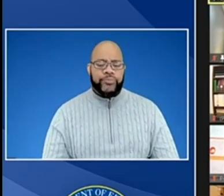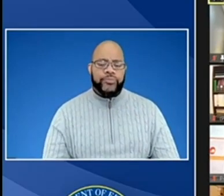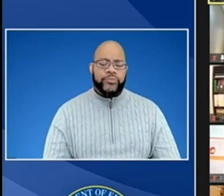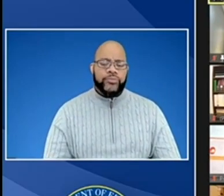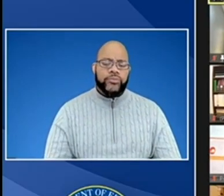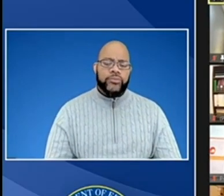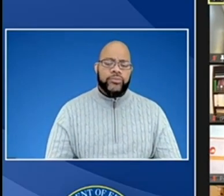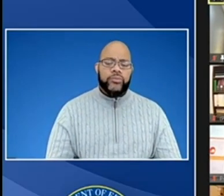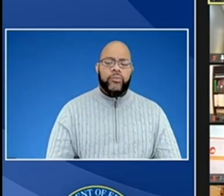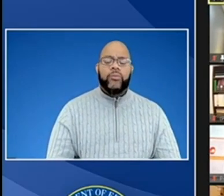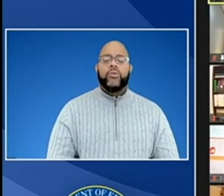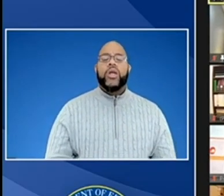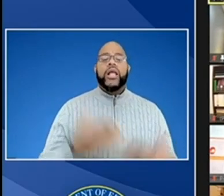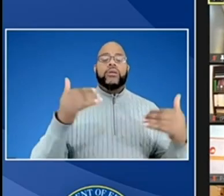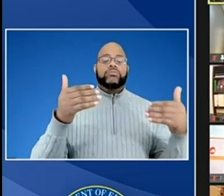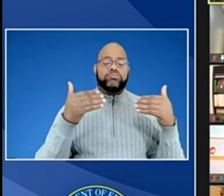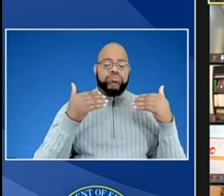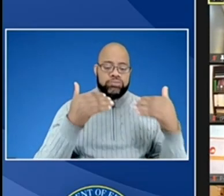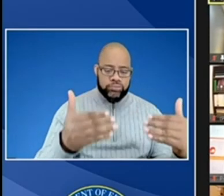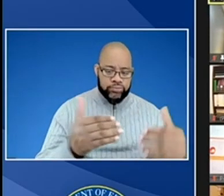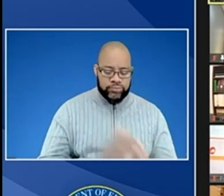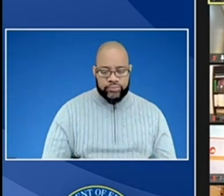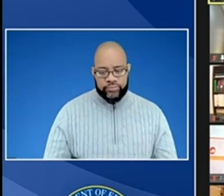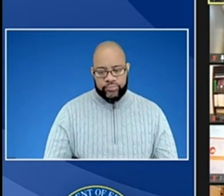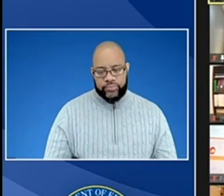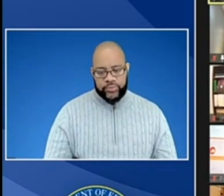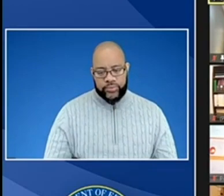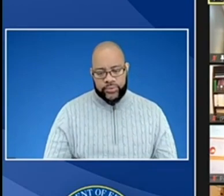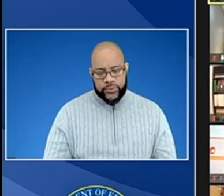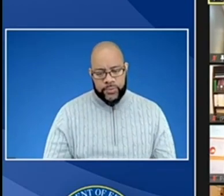All right. So moving along,